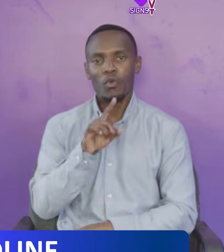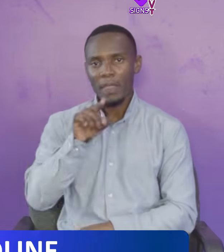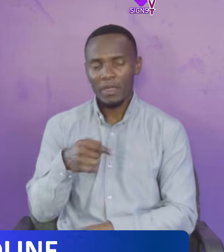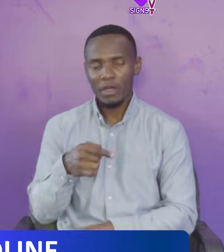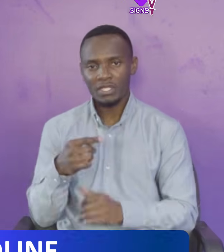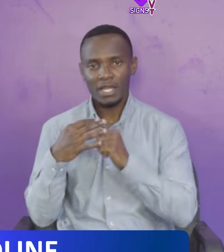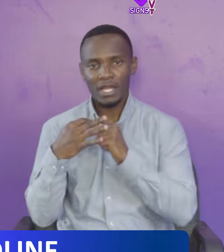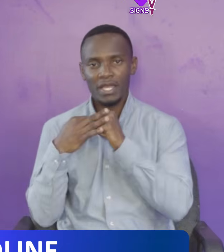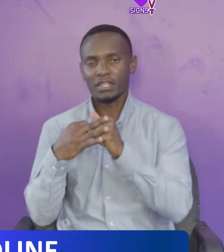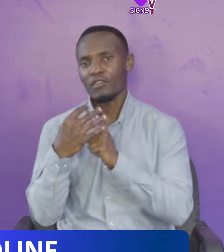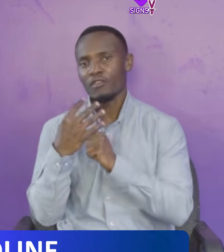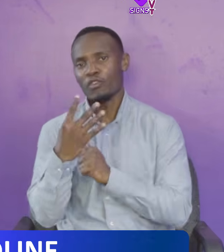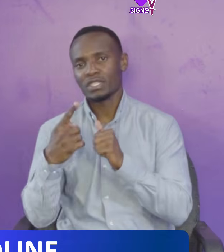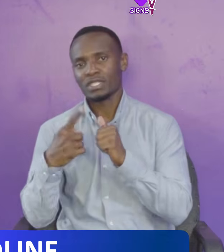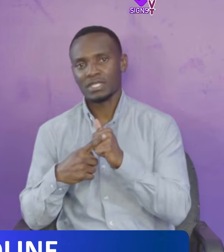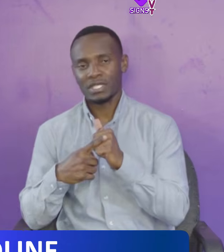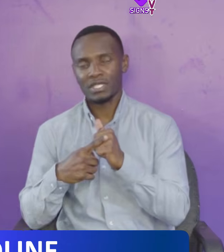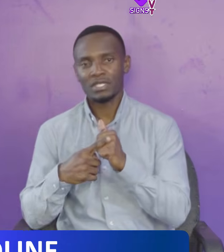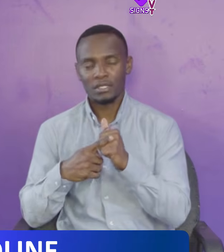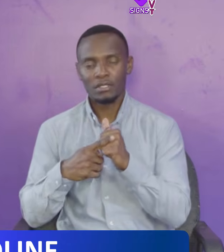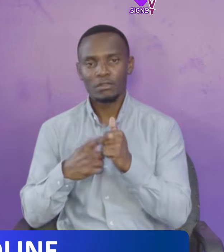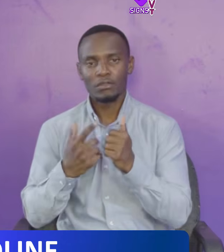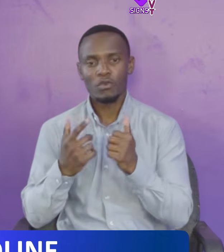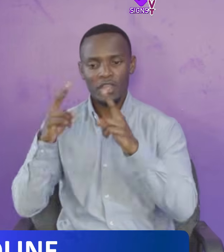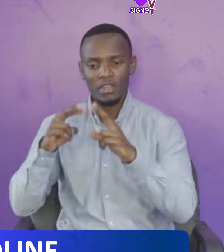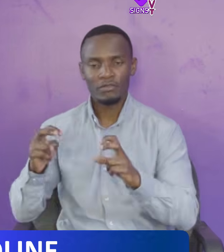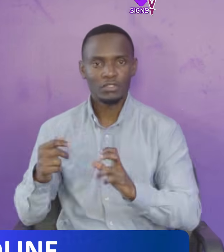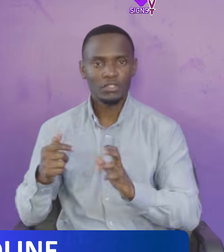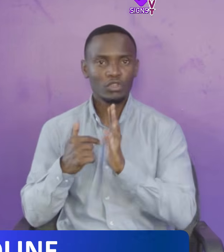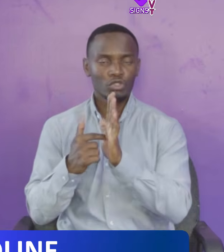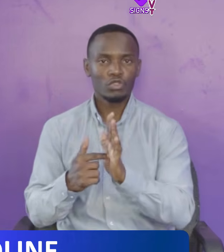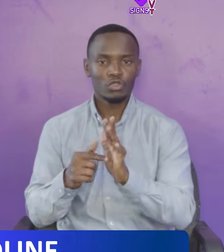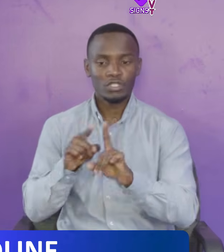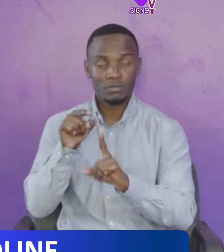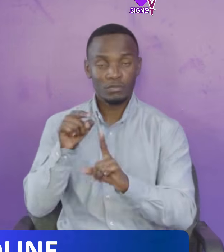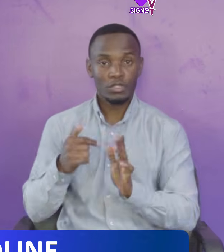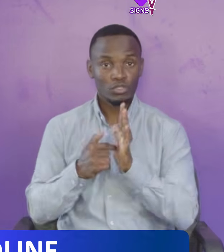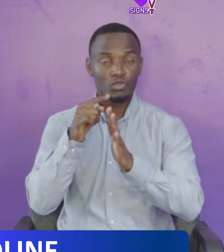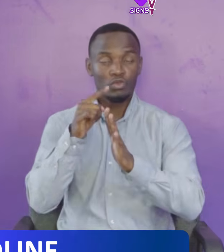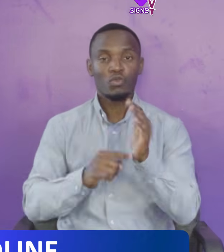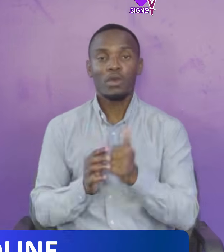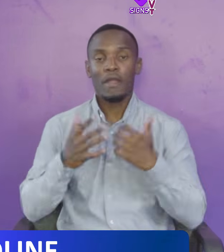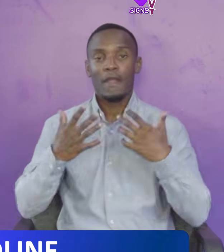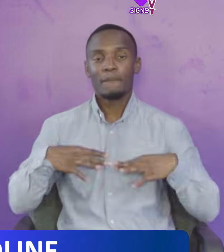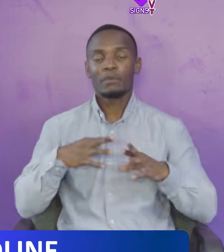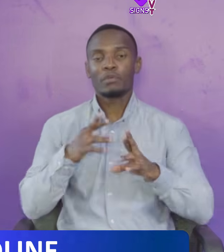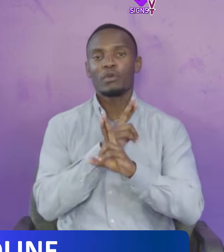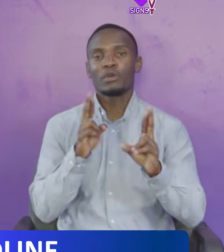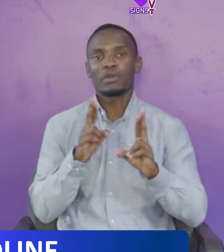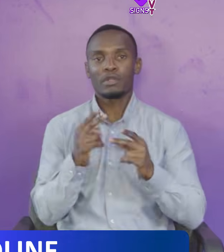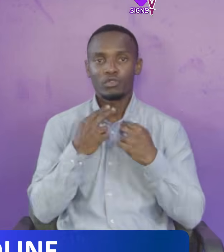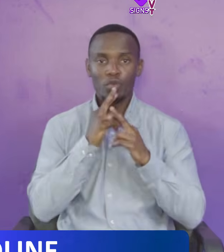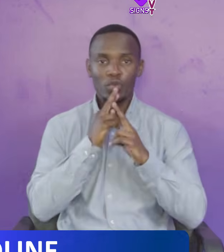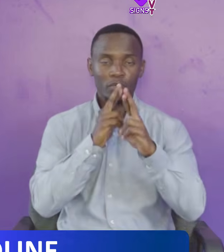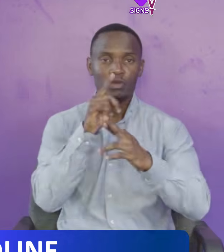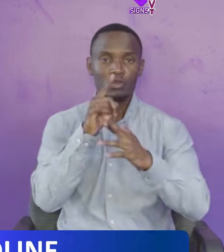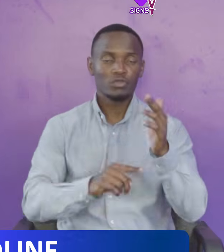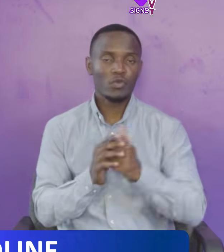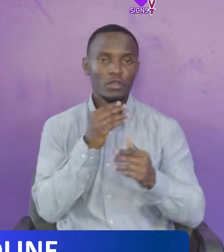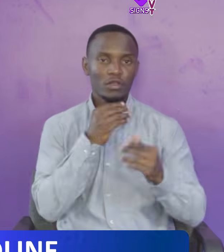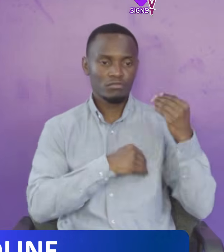1,846 were taken up for investigation, reflecting a continued rise in public willingness to report graft. Bribery remained